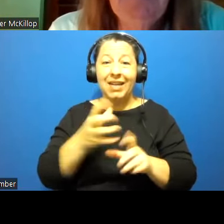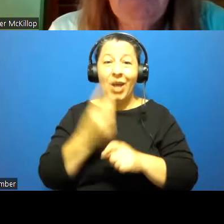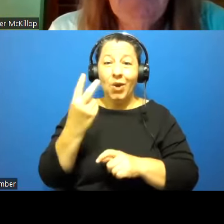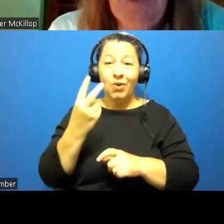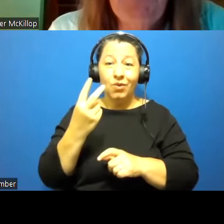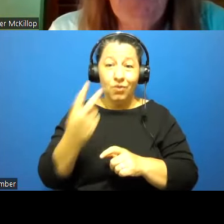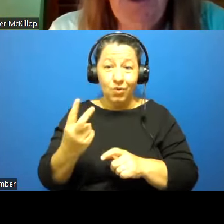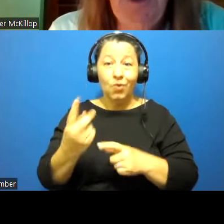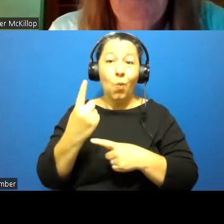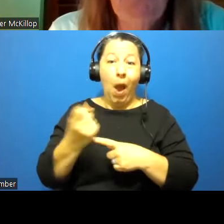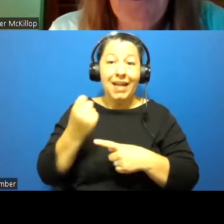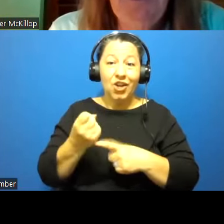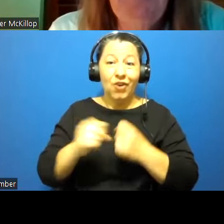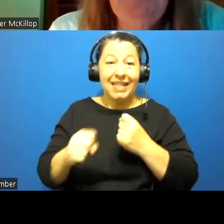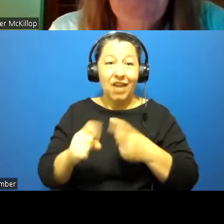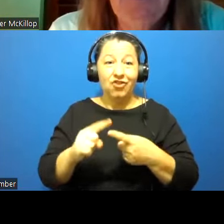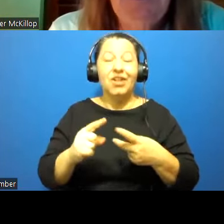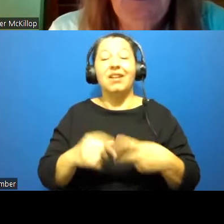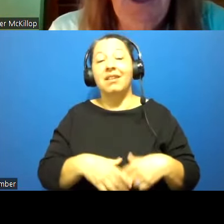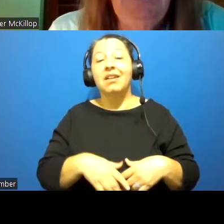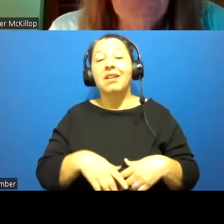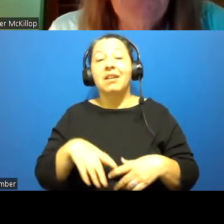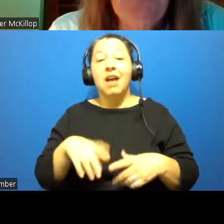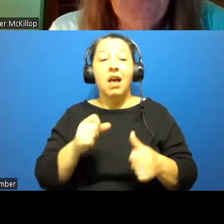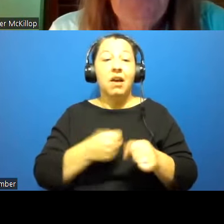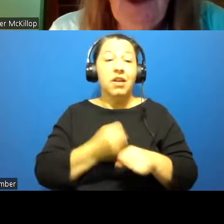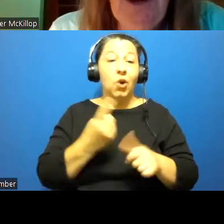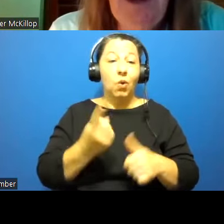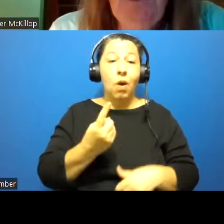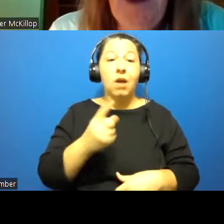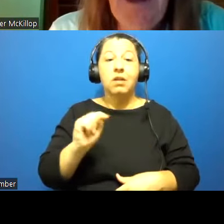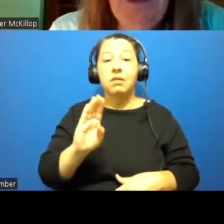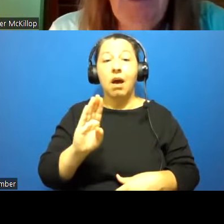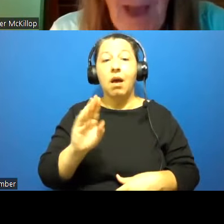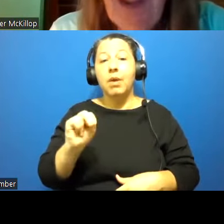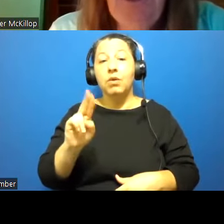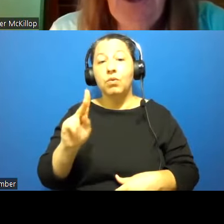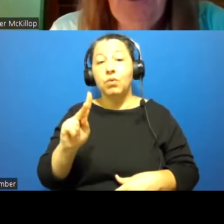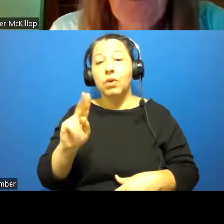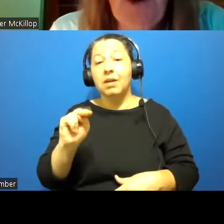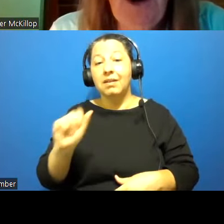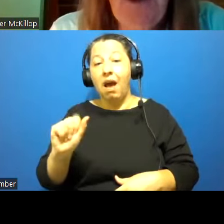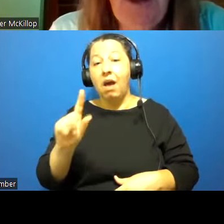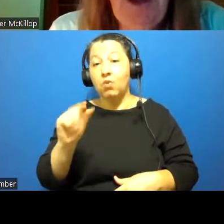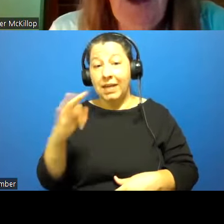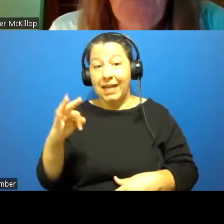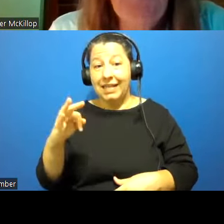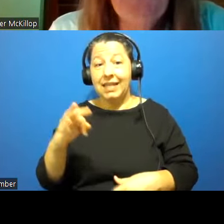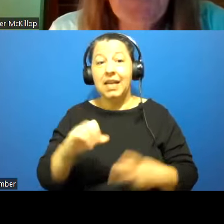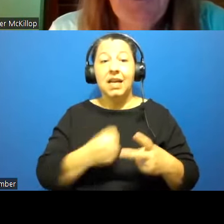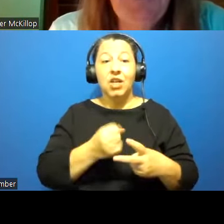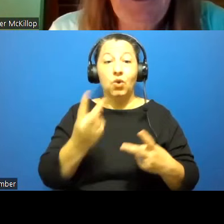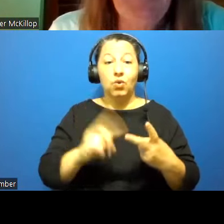at K'ak Naab in 2019, and year 2 is currently underway. Back to Lagoon tomorrow.